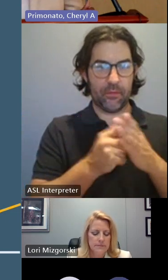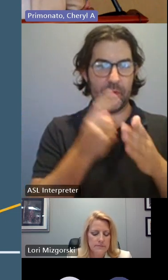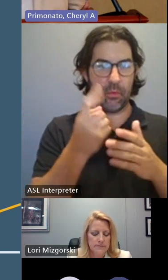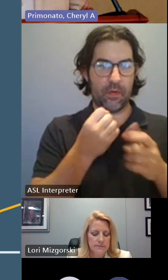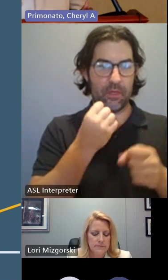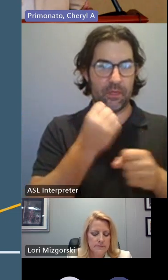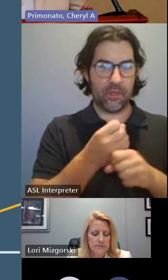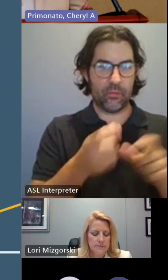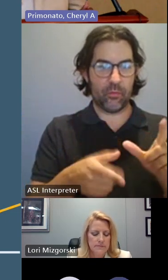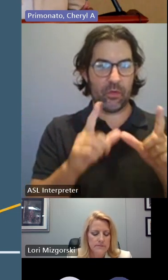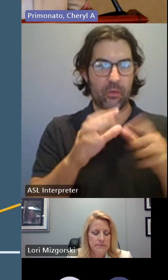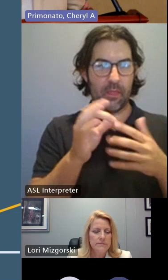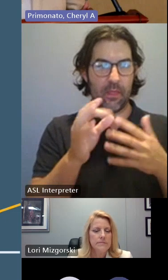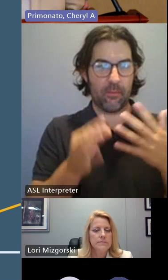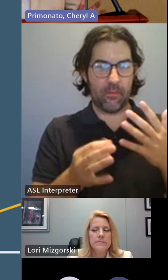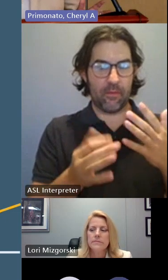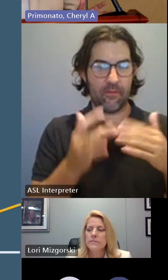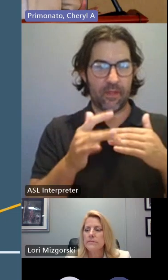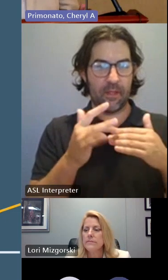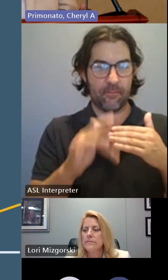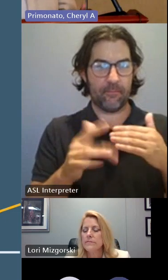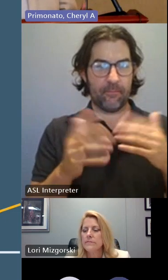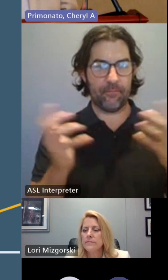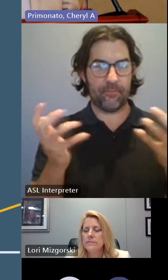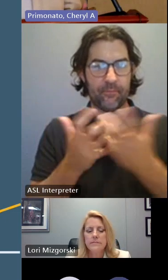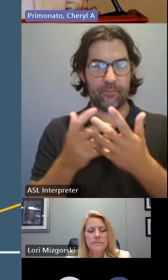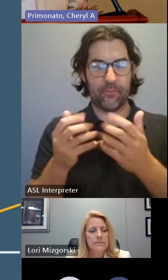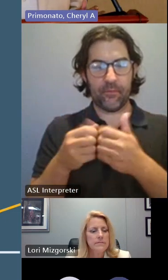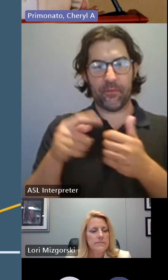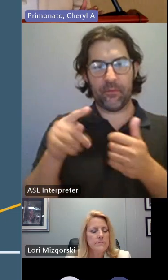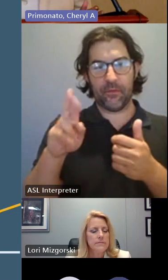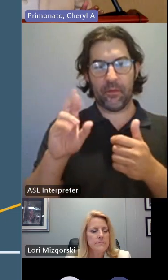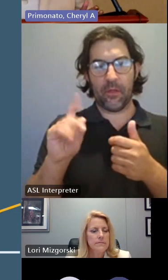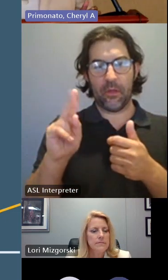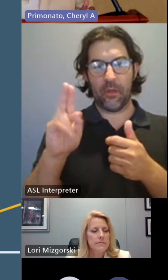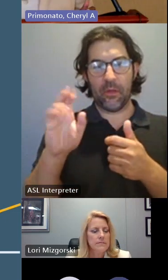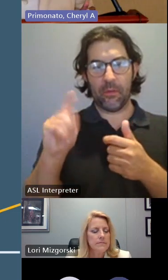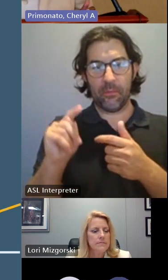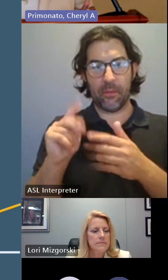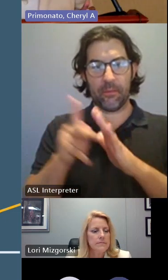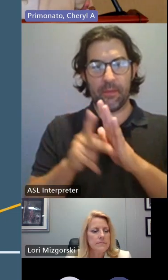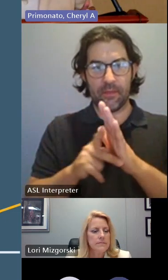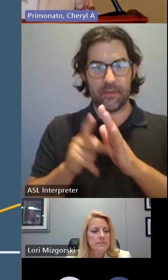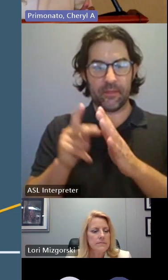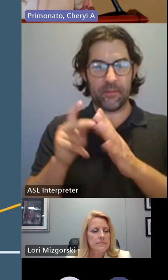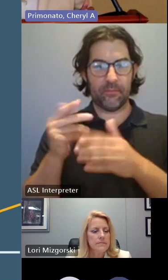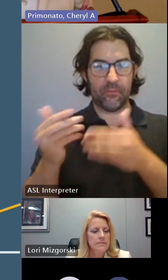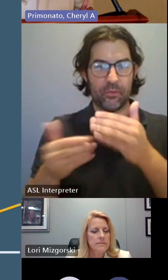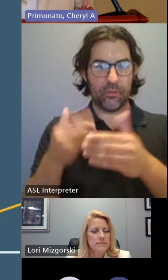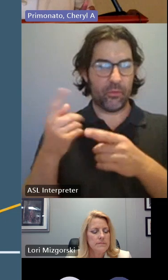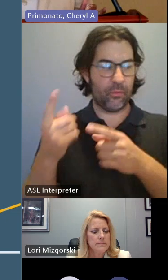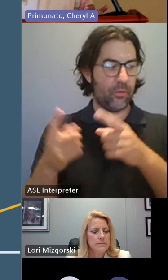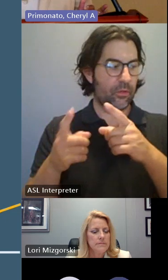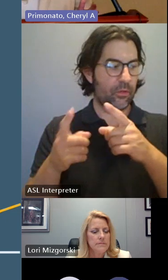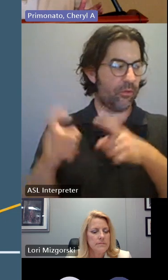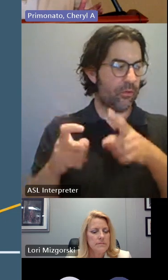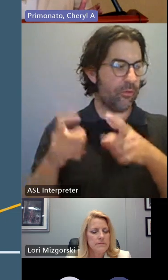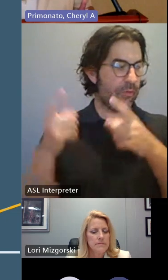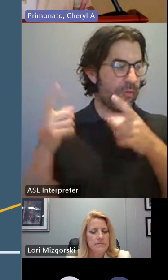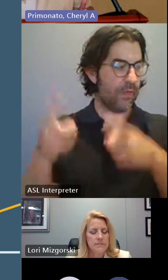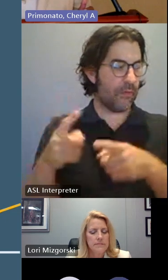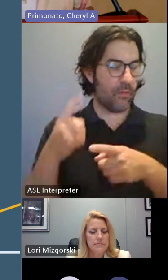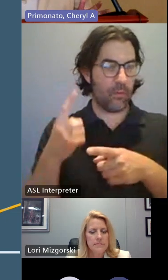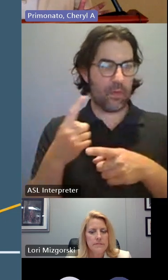renewal option available. In accordance with the procurement policy and procedure, a single bid survey was conducted. And while one